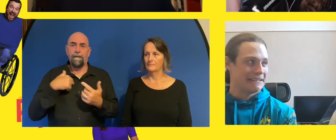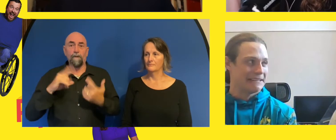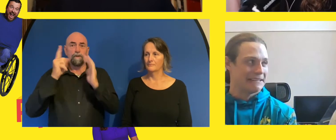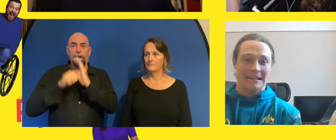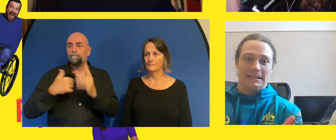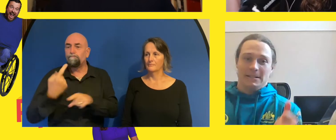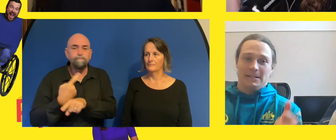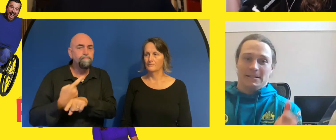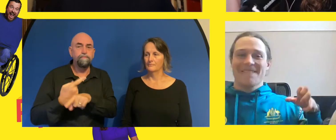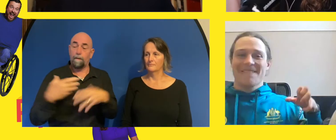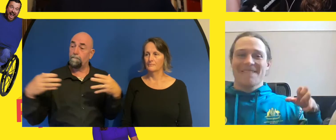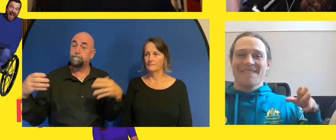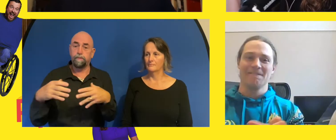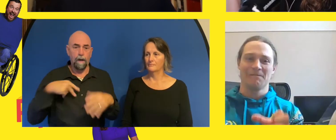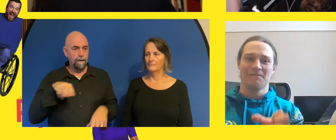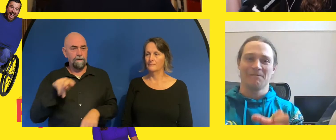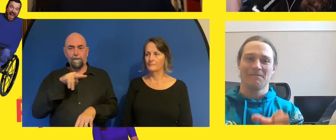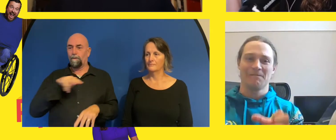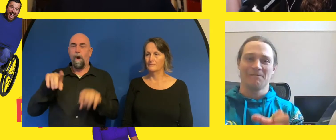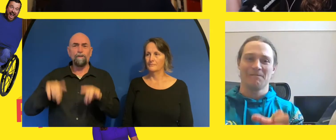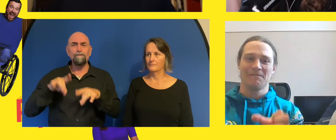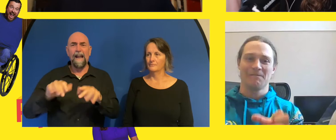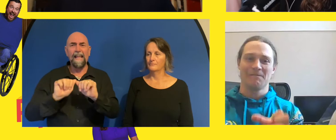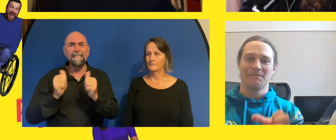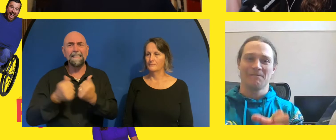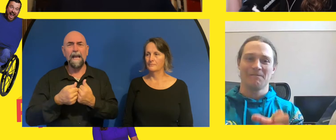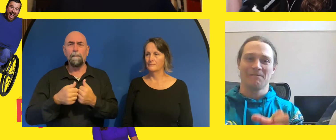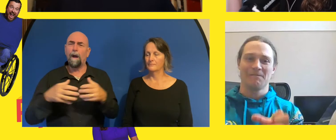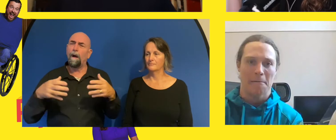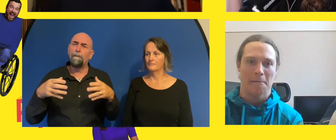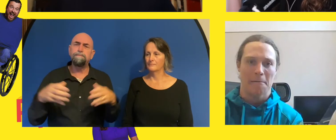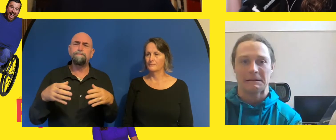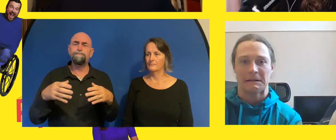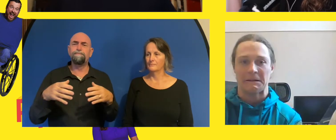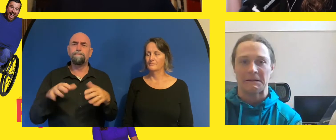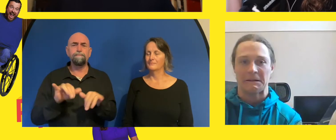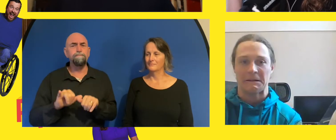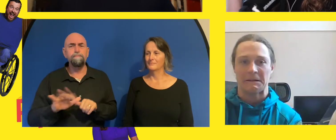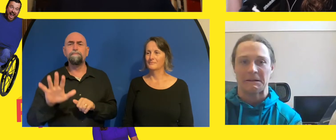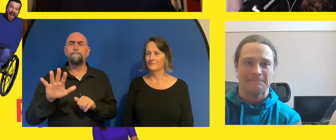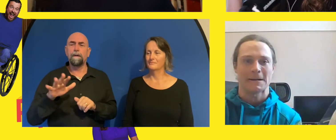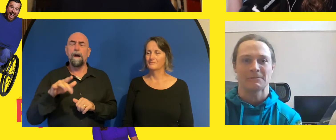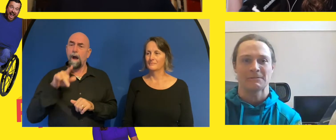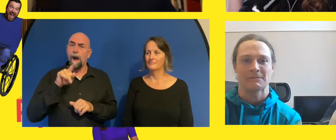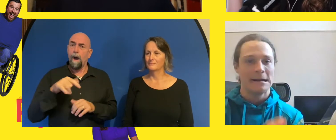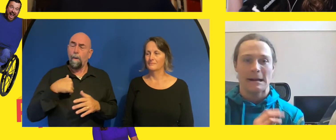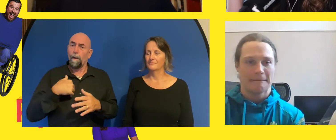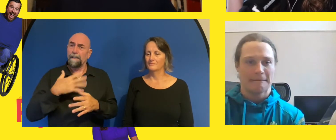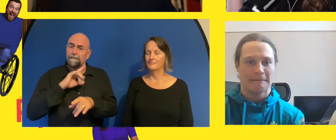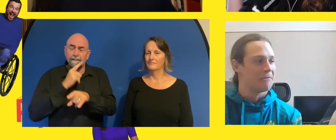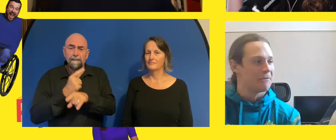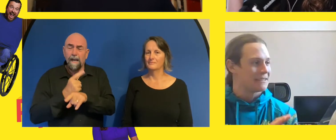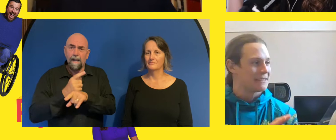And just to have everyone from Australia together in that moment was truly special. And